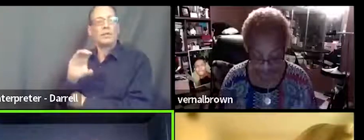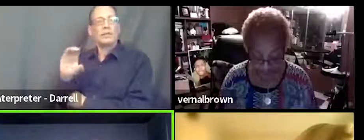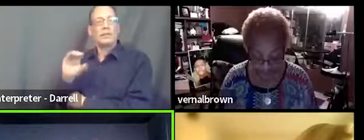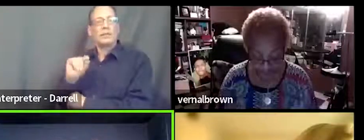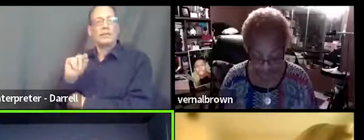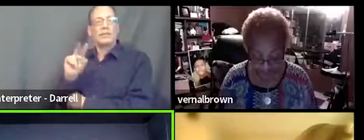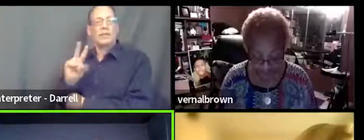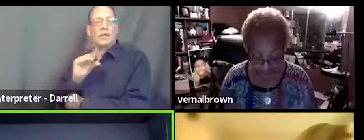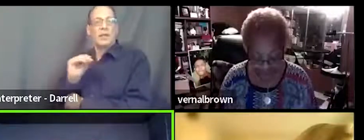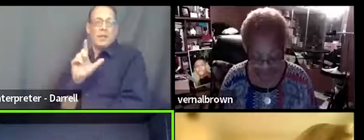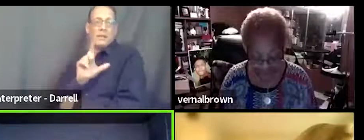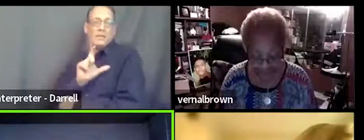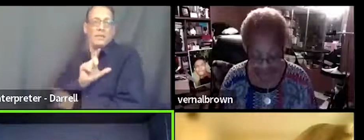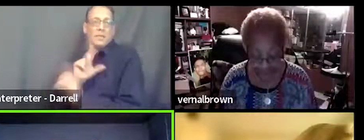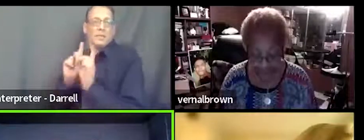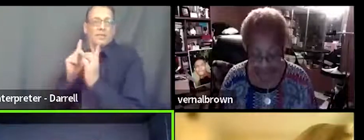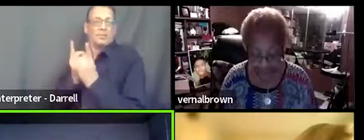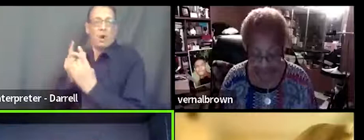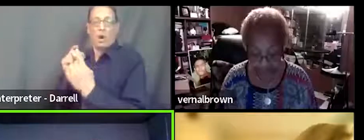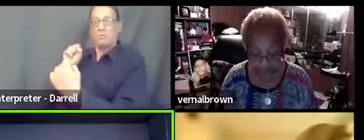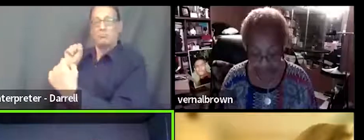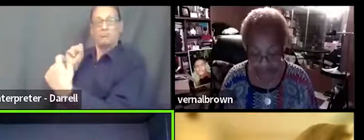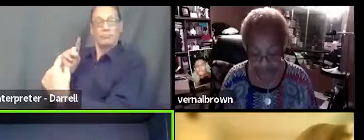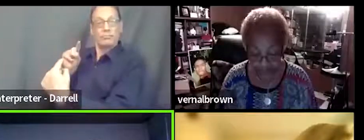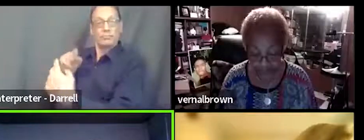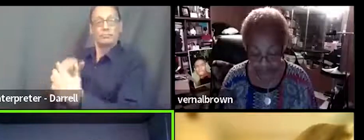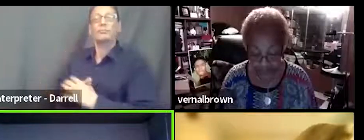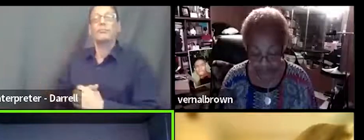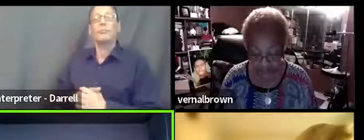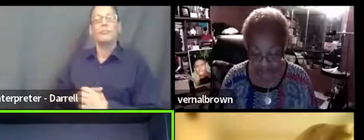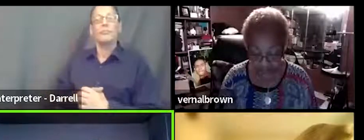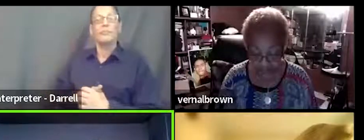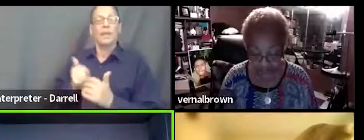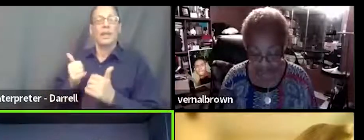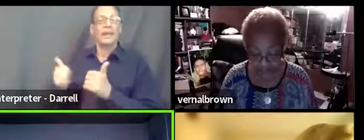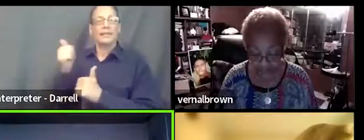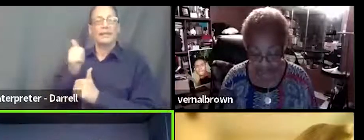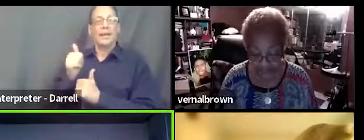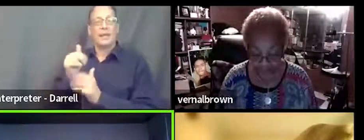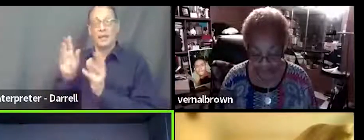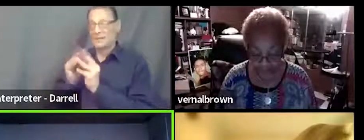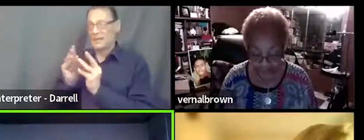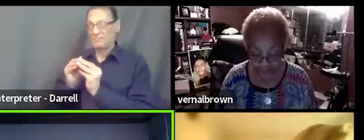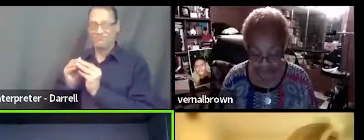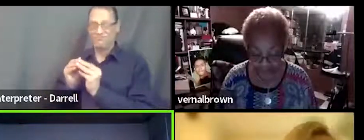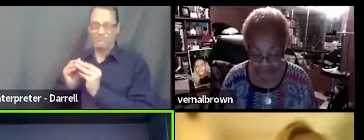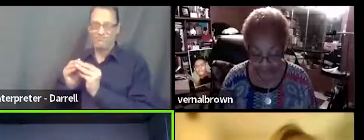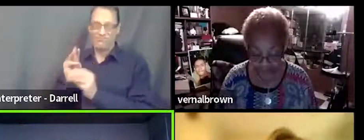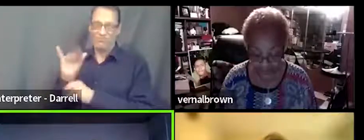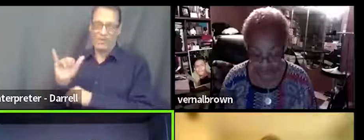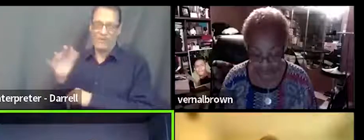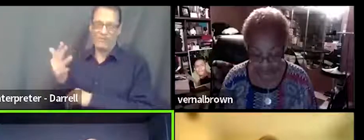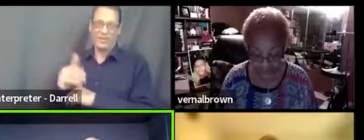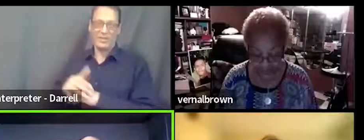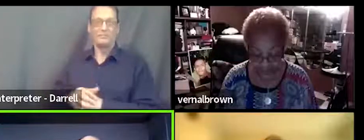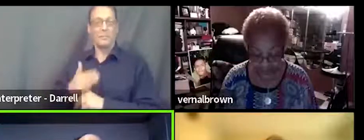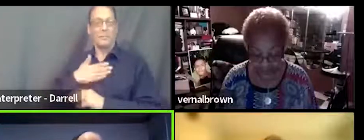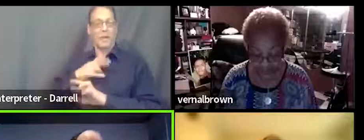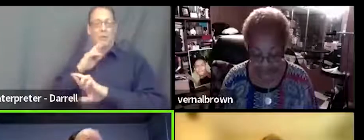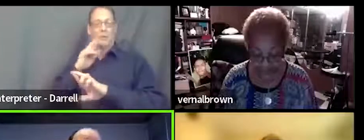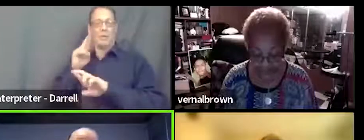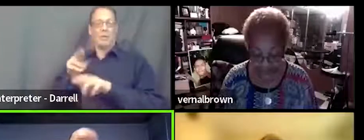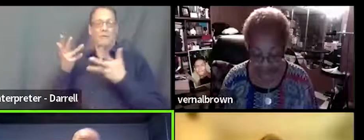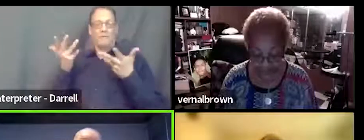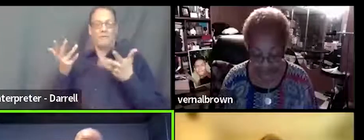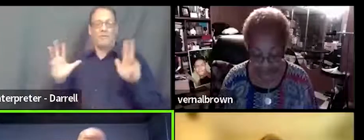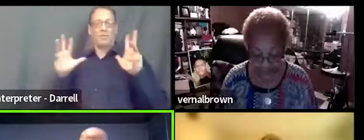police department feeds. An executive session was not held at the May 5th committee meeting. This concludes my report for the Safety